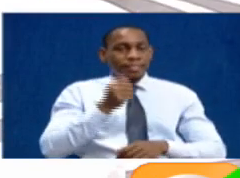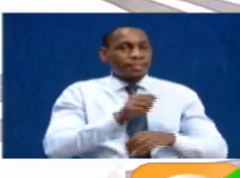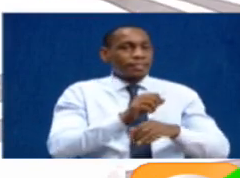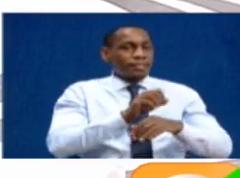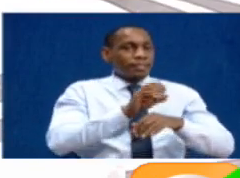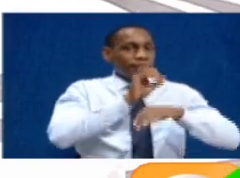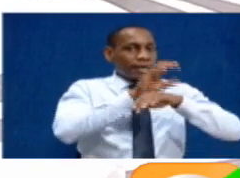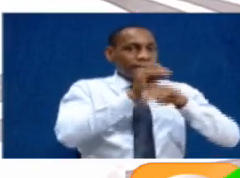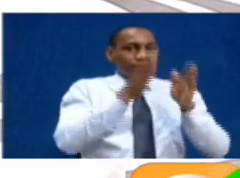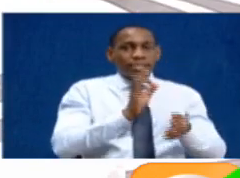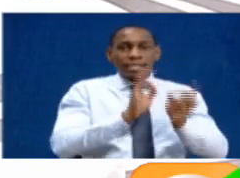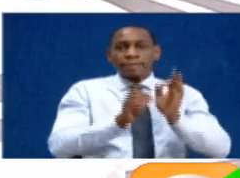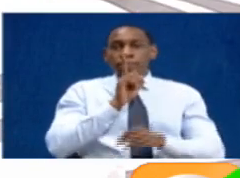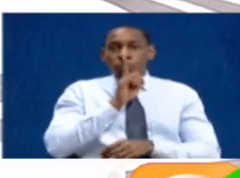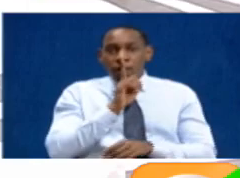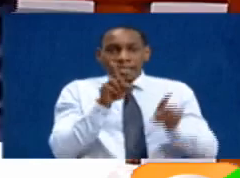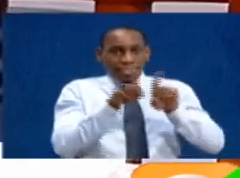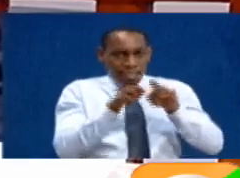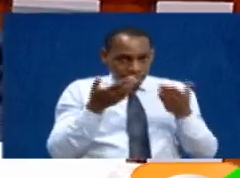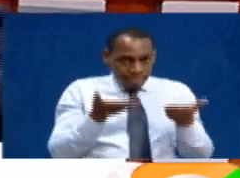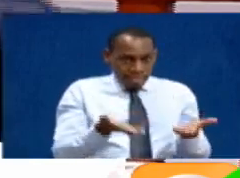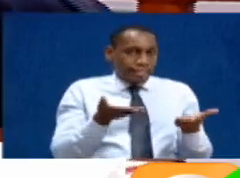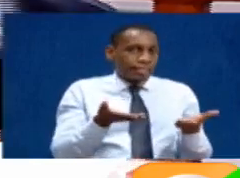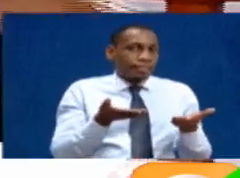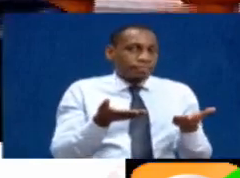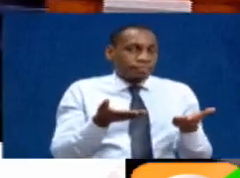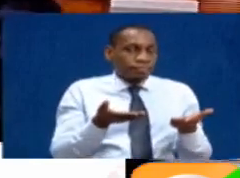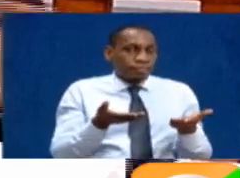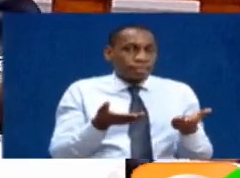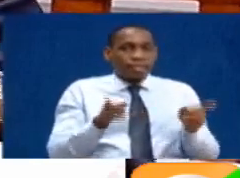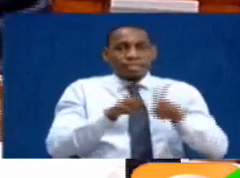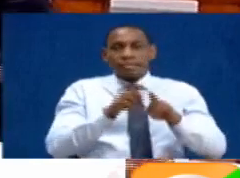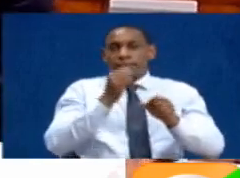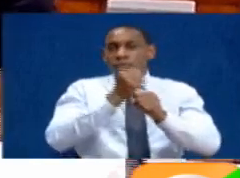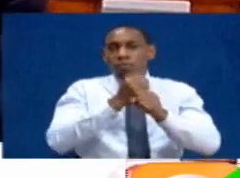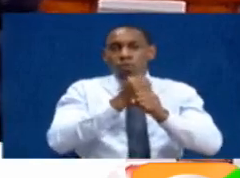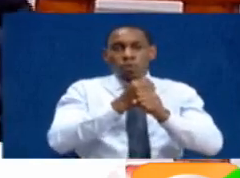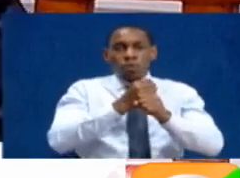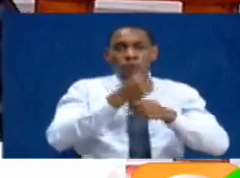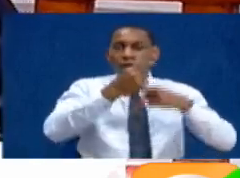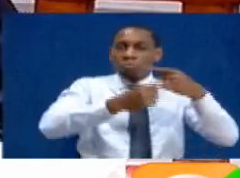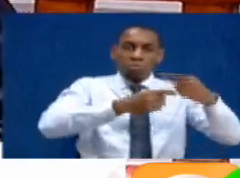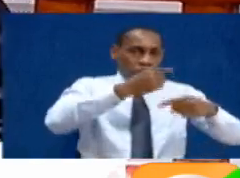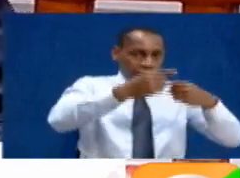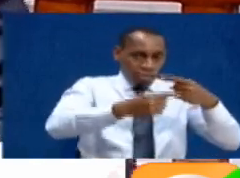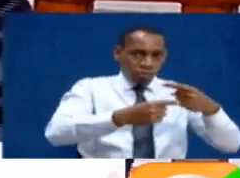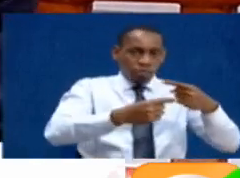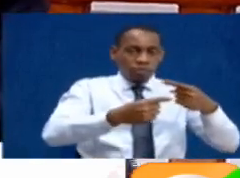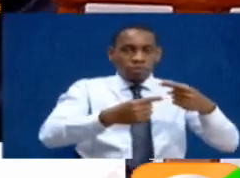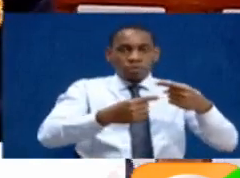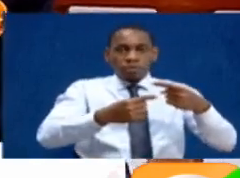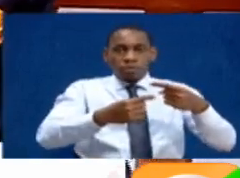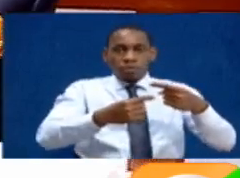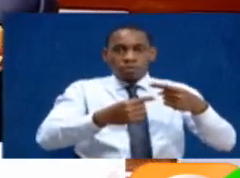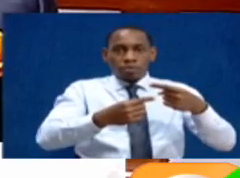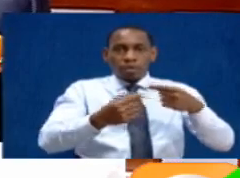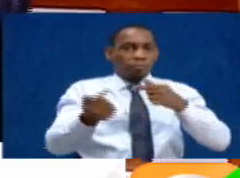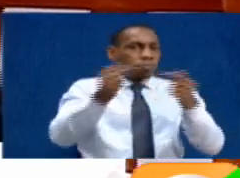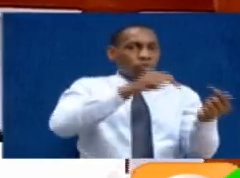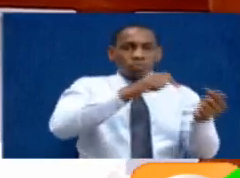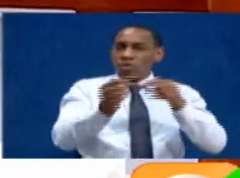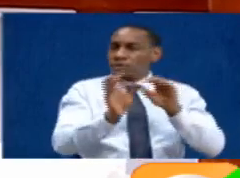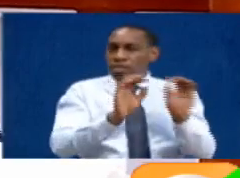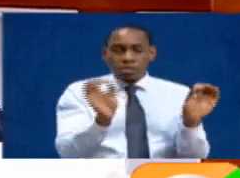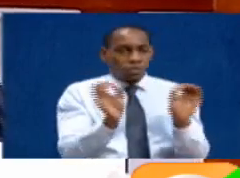Mm-hmm. If he keeps quiet like that, and let what has got to happen happen, let him not be